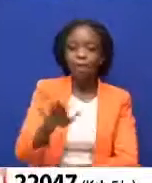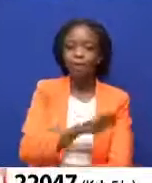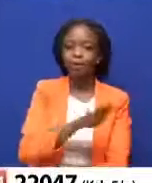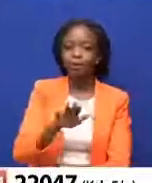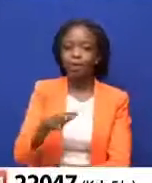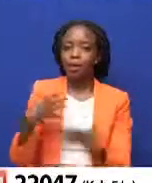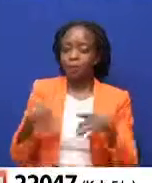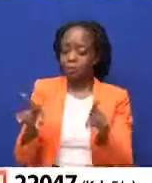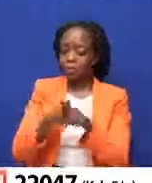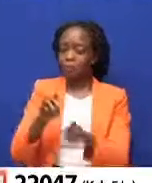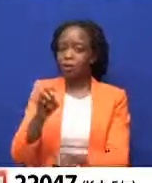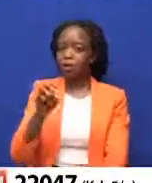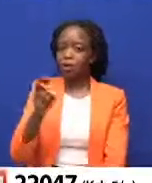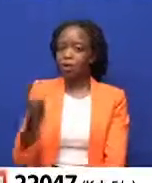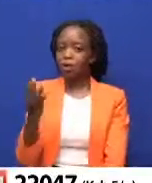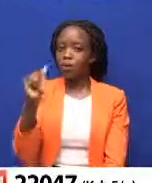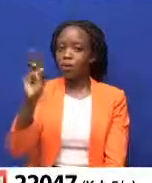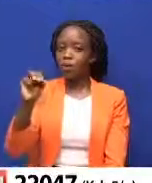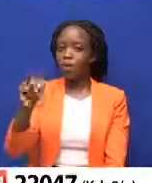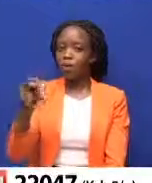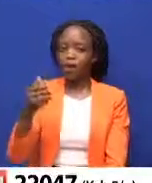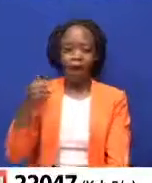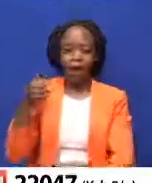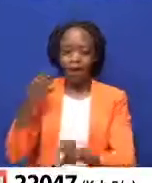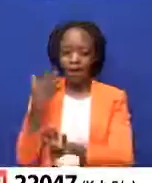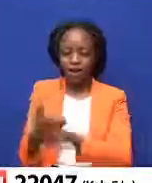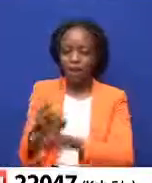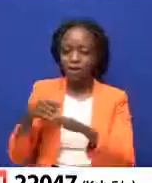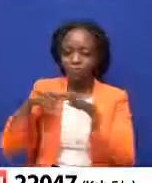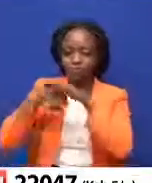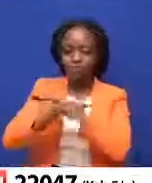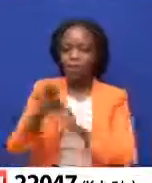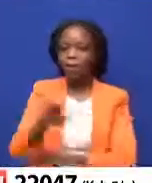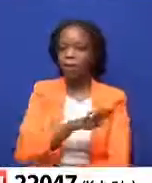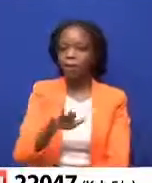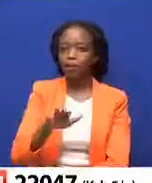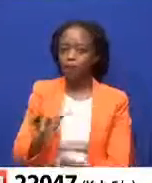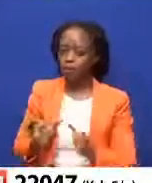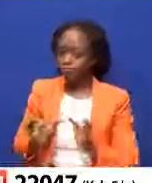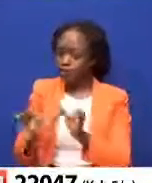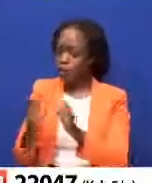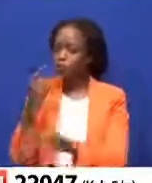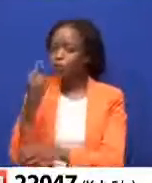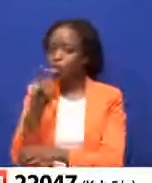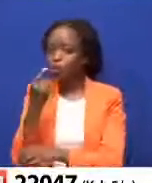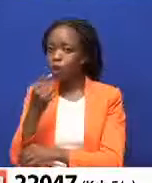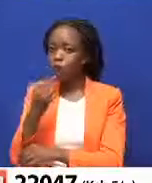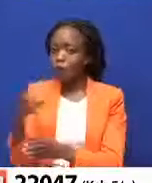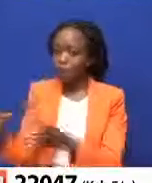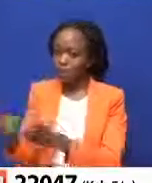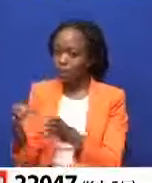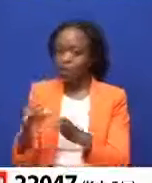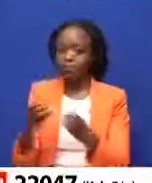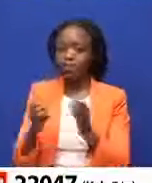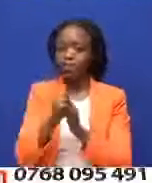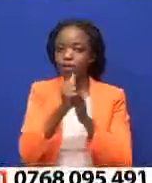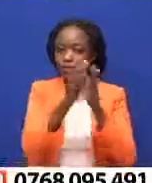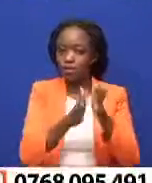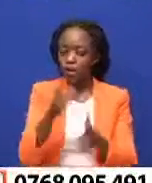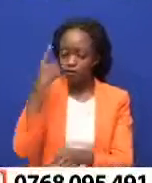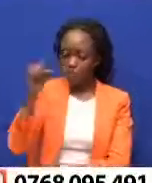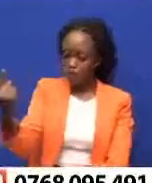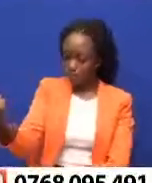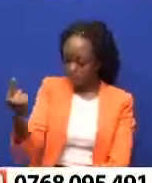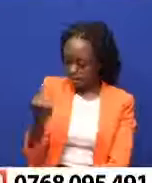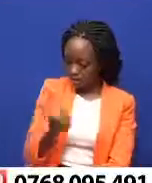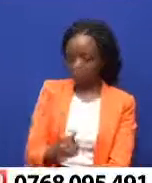like Wamunyinyi, coming to parliament was difficult. It forced party leader to go there to hold him like a baby for him to come back. All